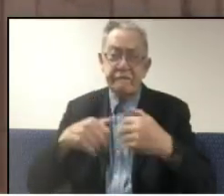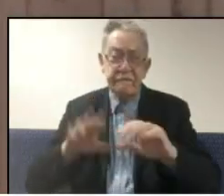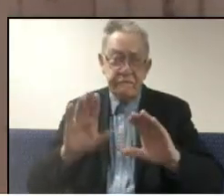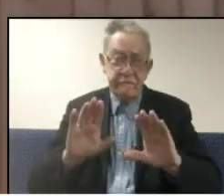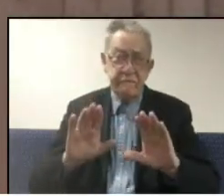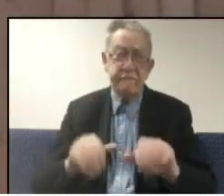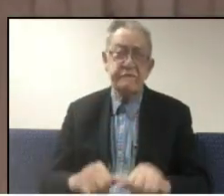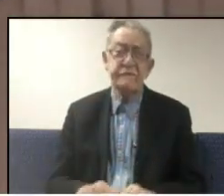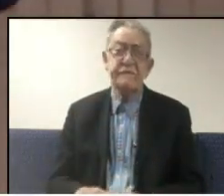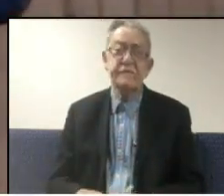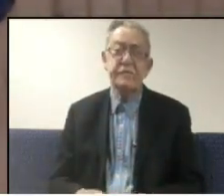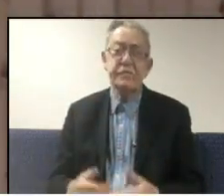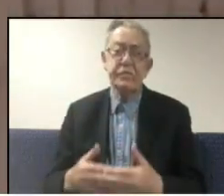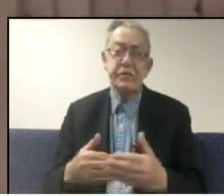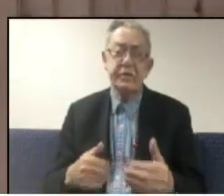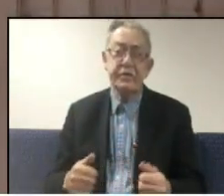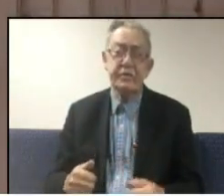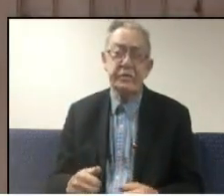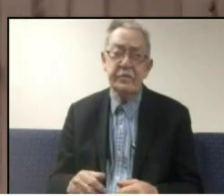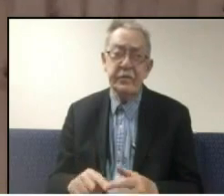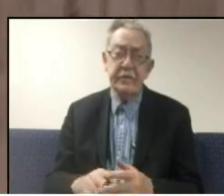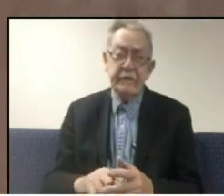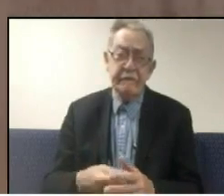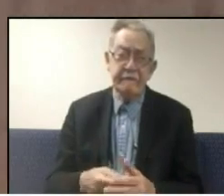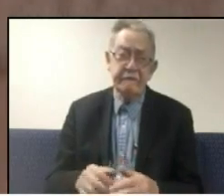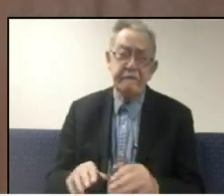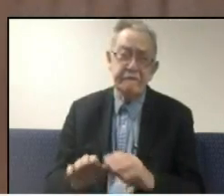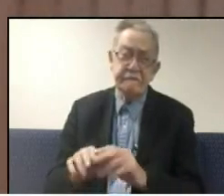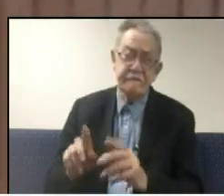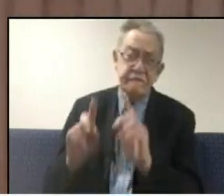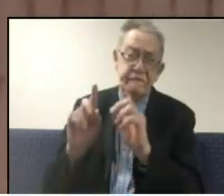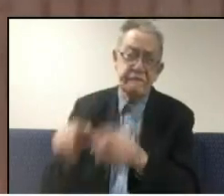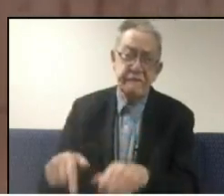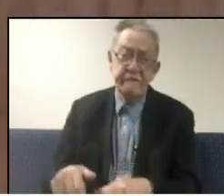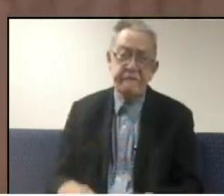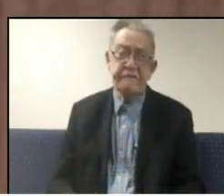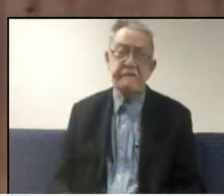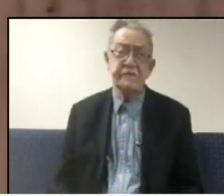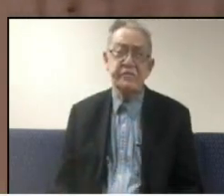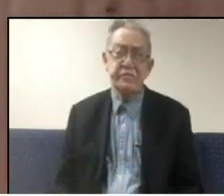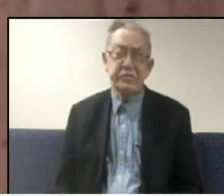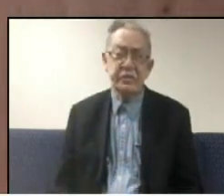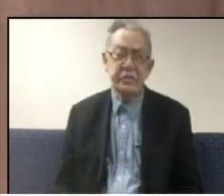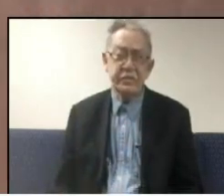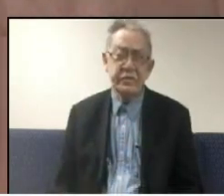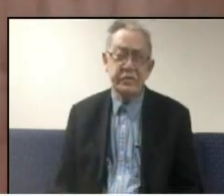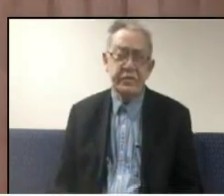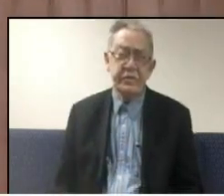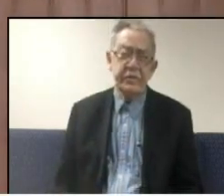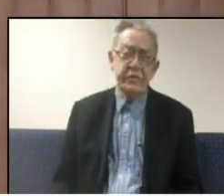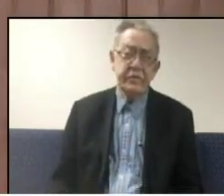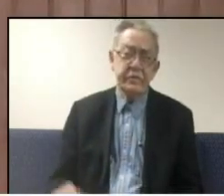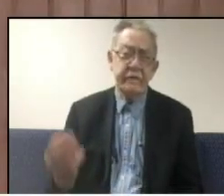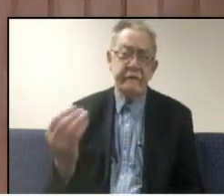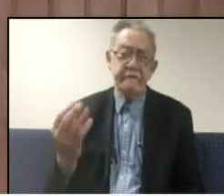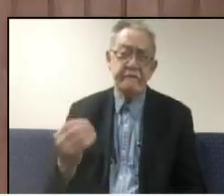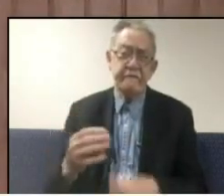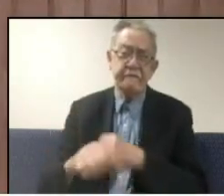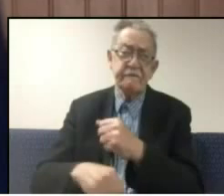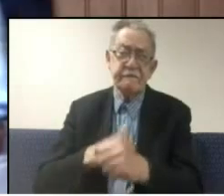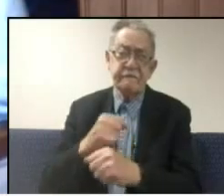before he really begins to step out. And even then, there's going to be a 14-year process of him gearing